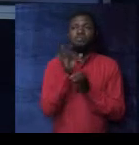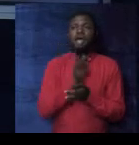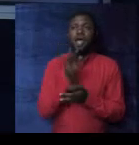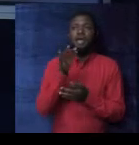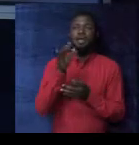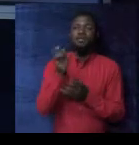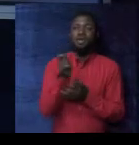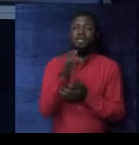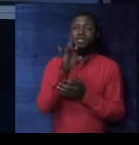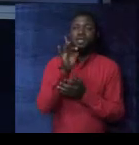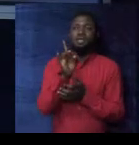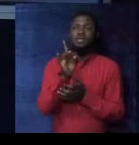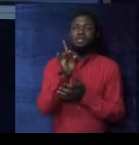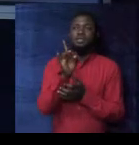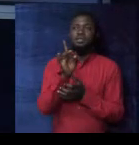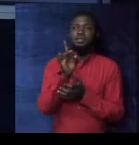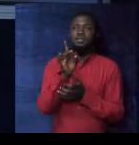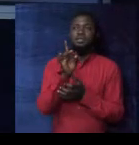if I write 8,